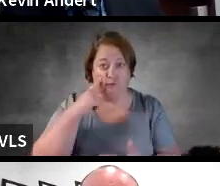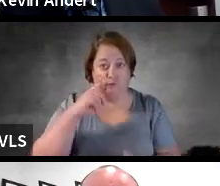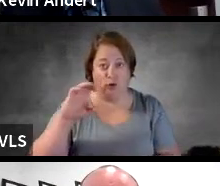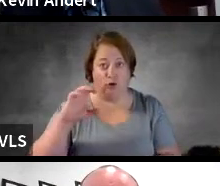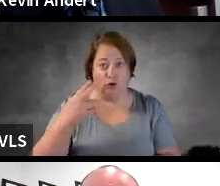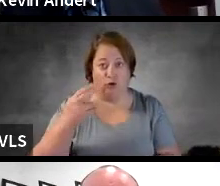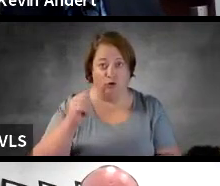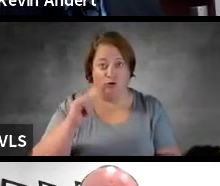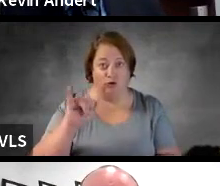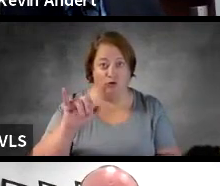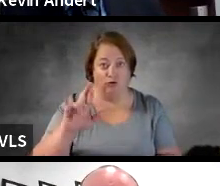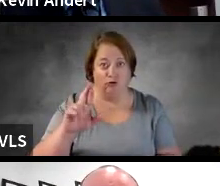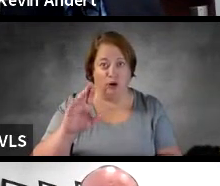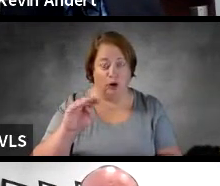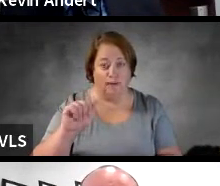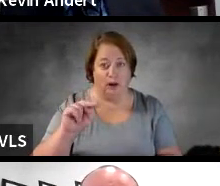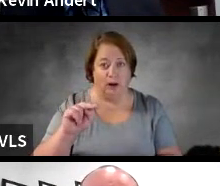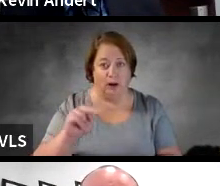chairman?